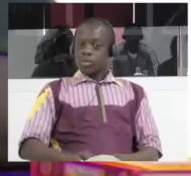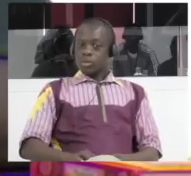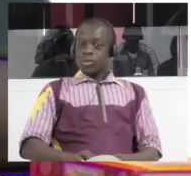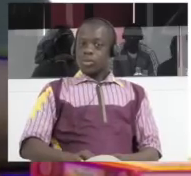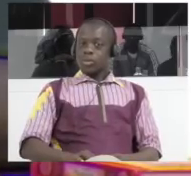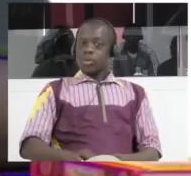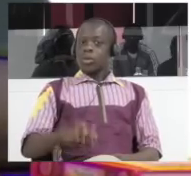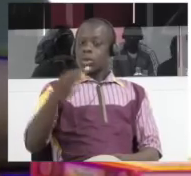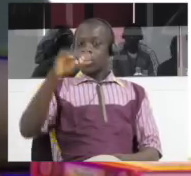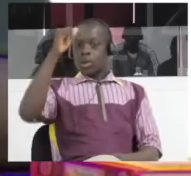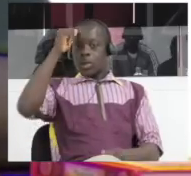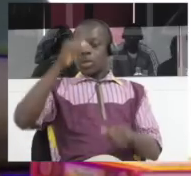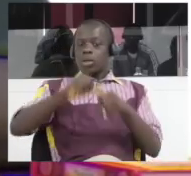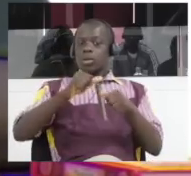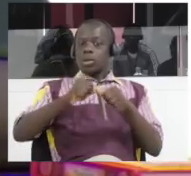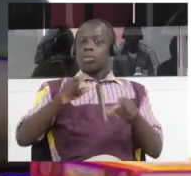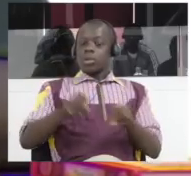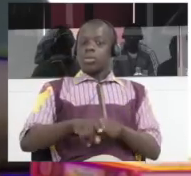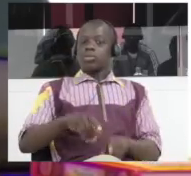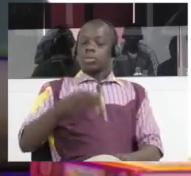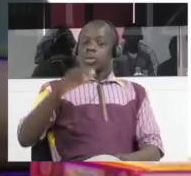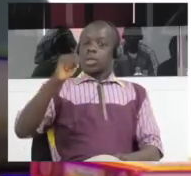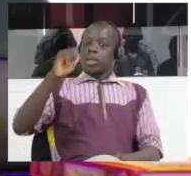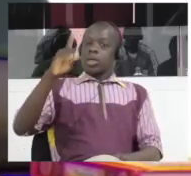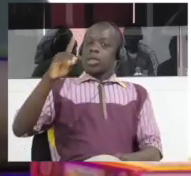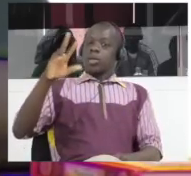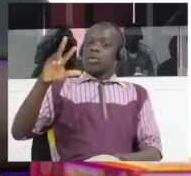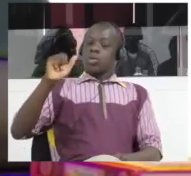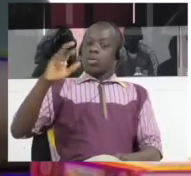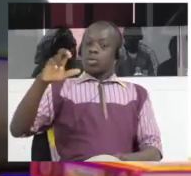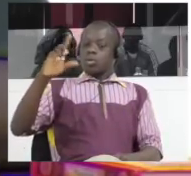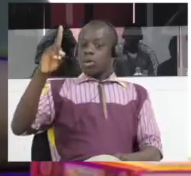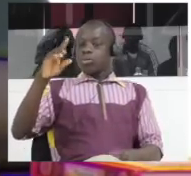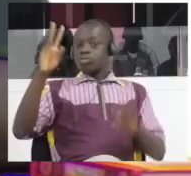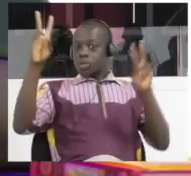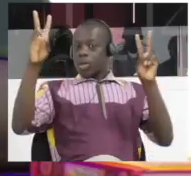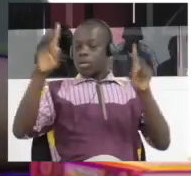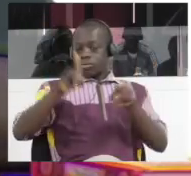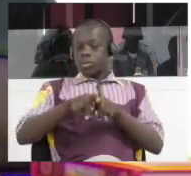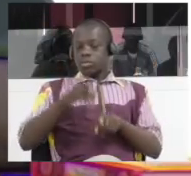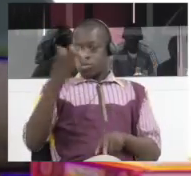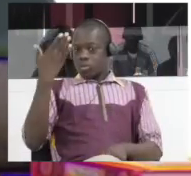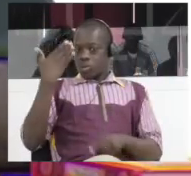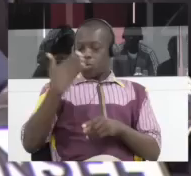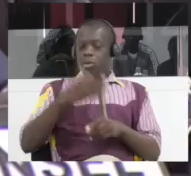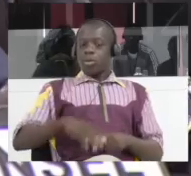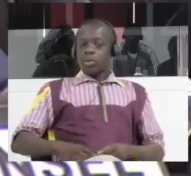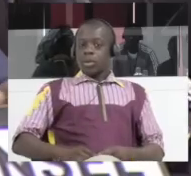If I can remember, it was the consensus of Edward Singate and Yaya Jammeh then.